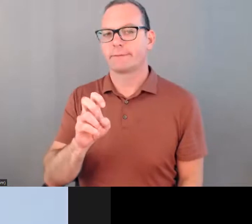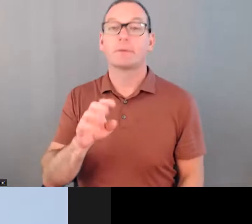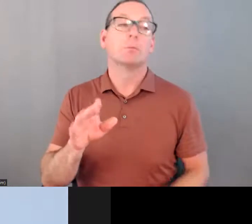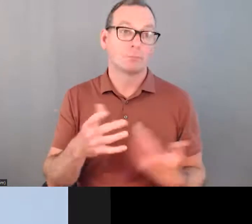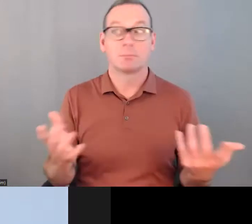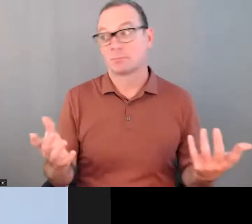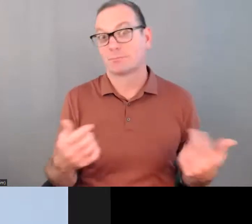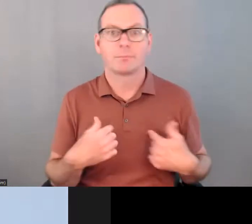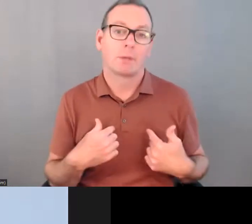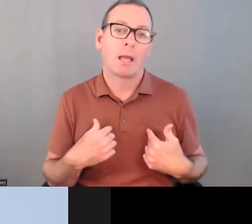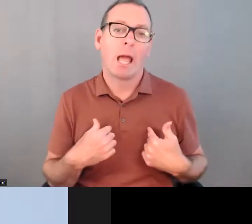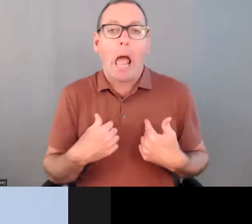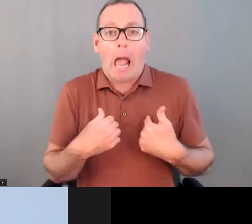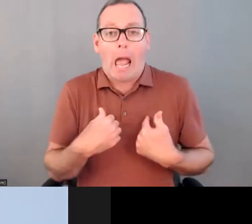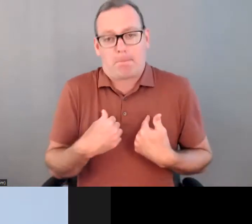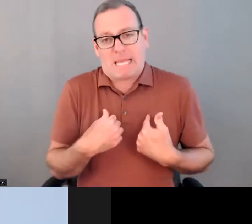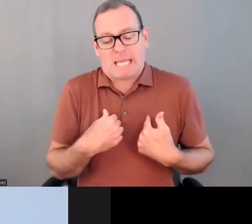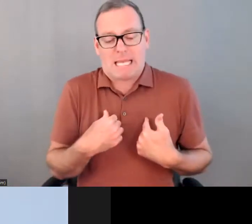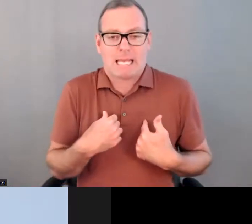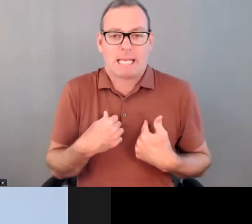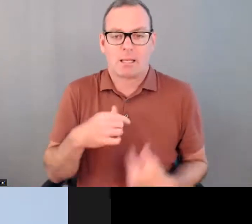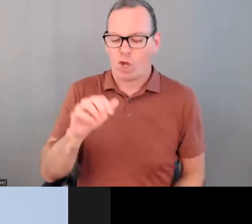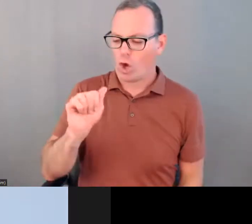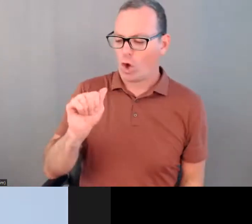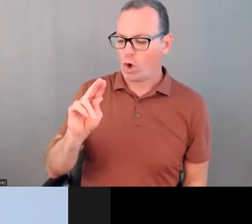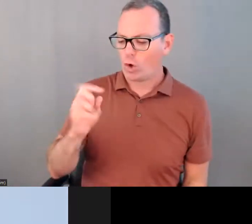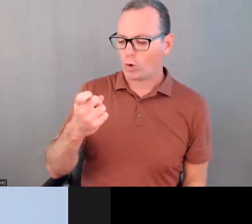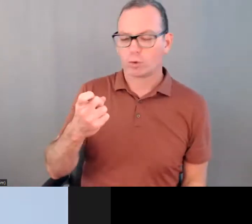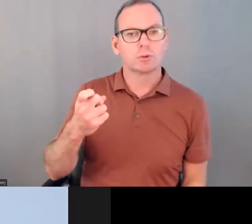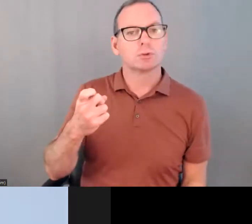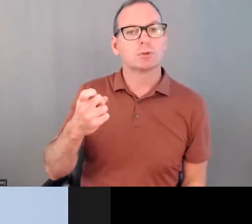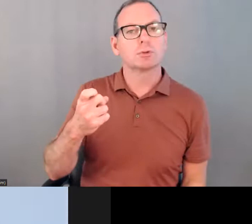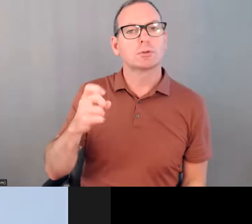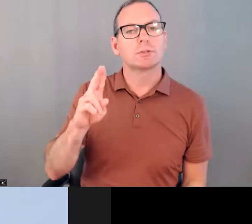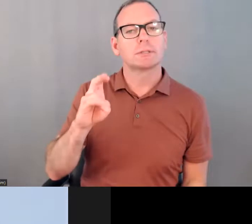an auxiliary member, so I'm not a sworn police officer. So, but based on